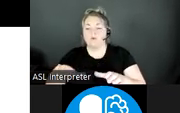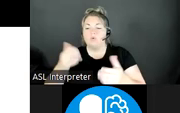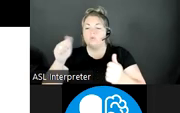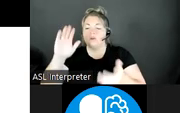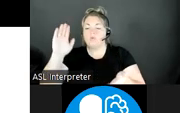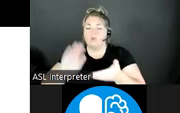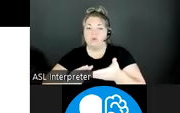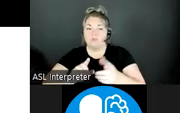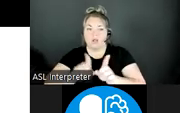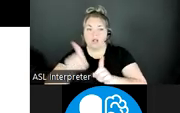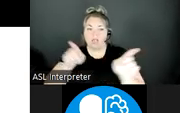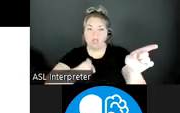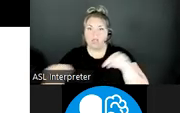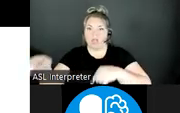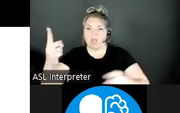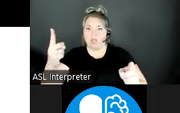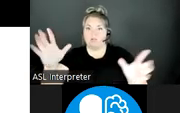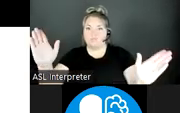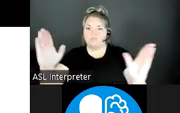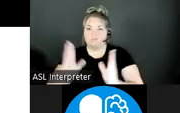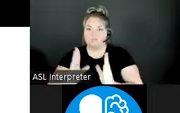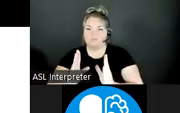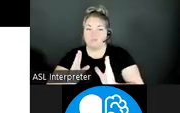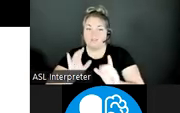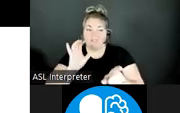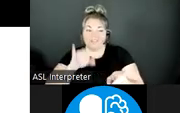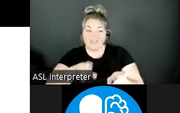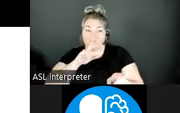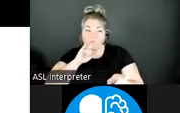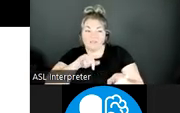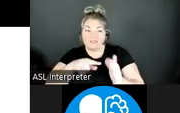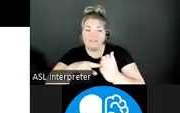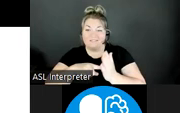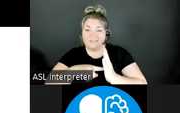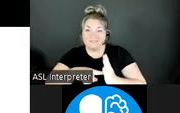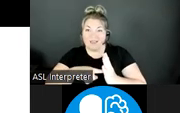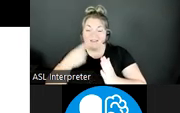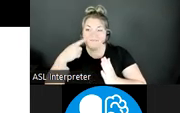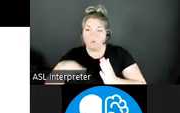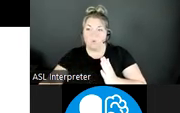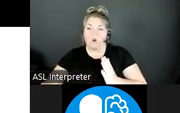these arrows. The arrows in the graphic are really designed for